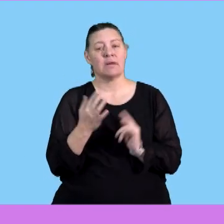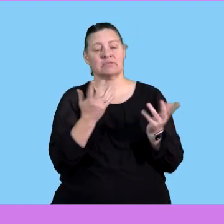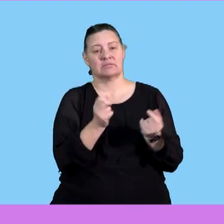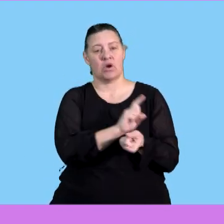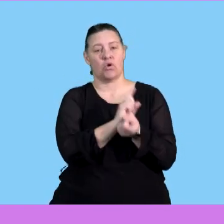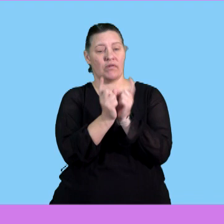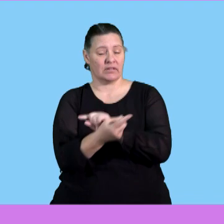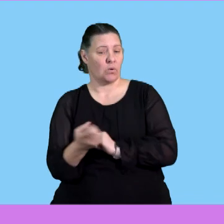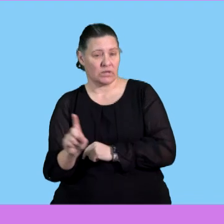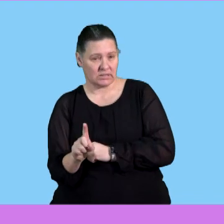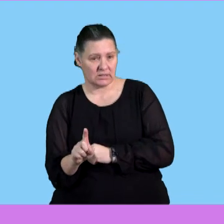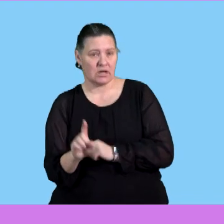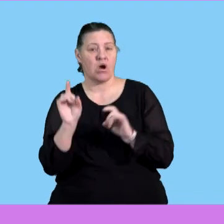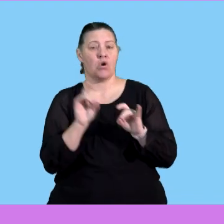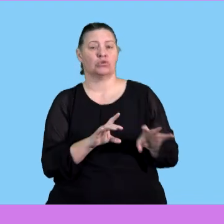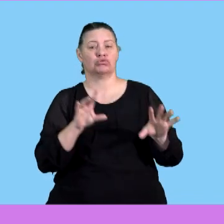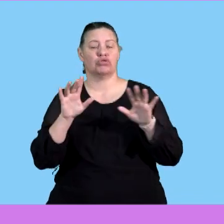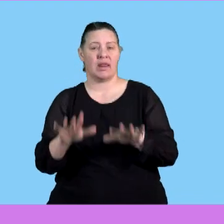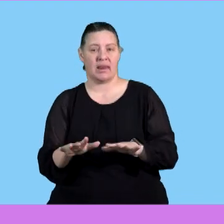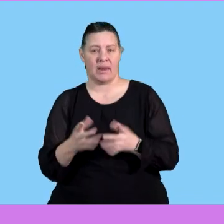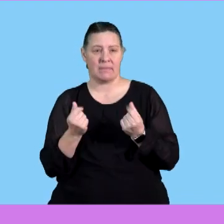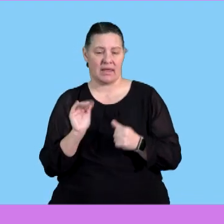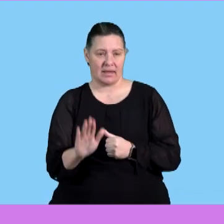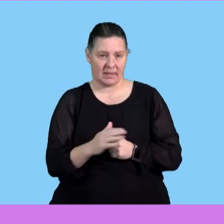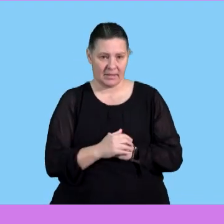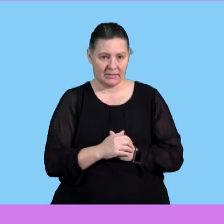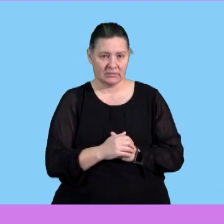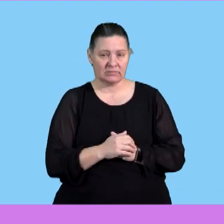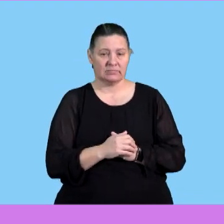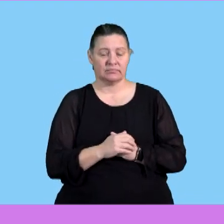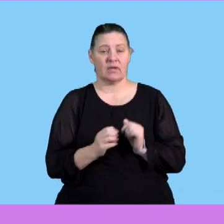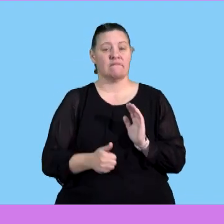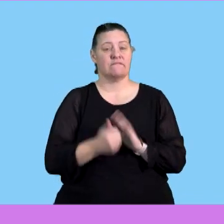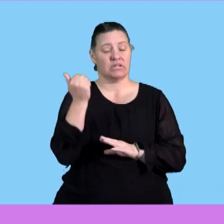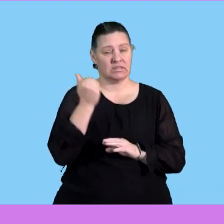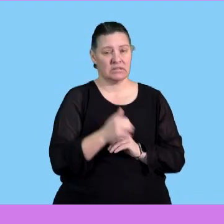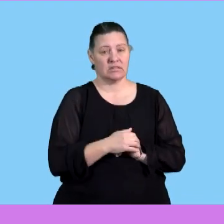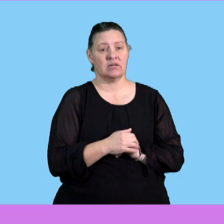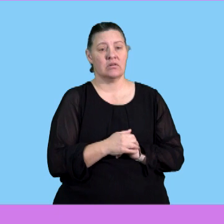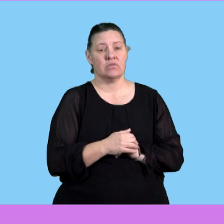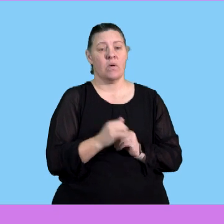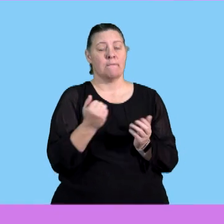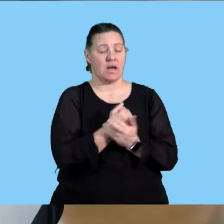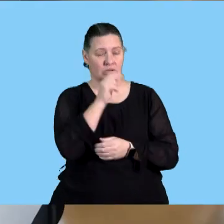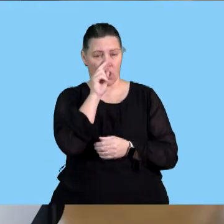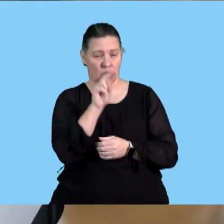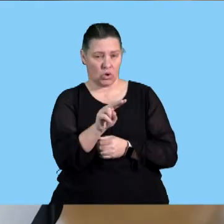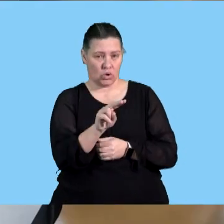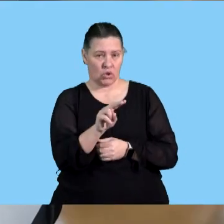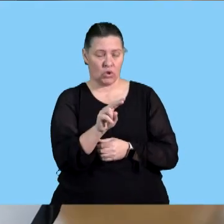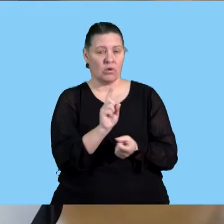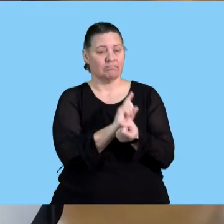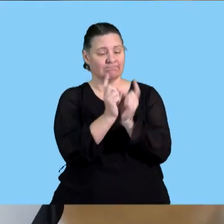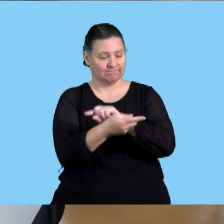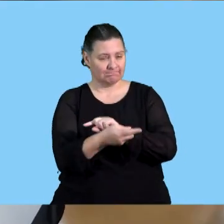needs to be converted to Australian currency. So now, firstly, remember, you need to look at